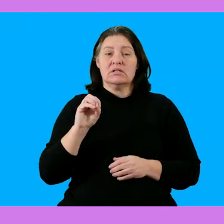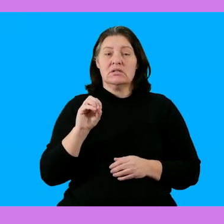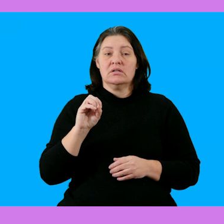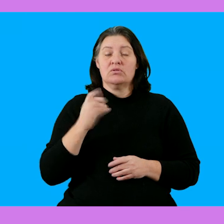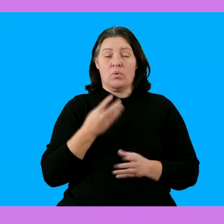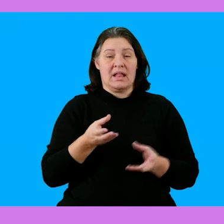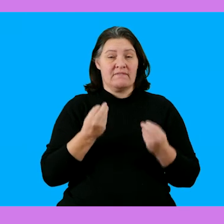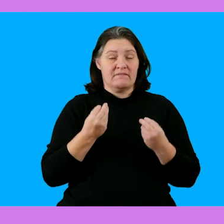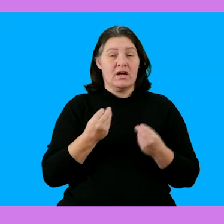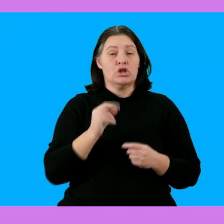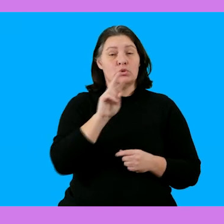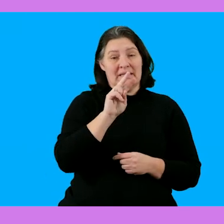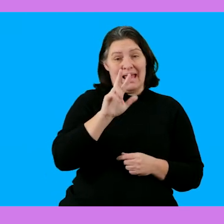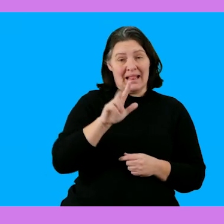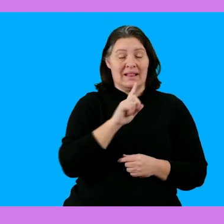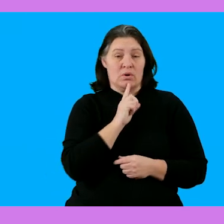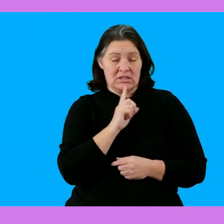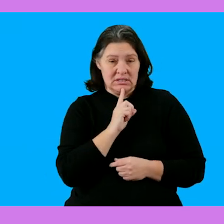us